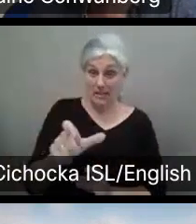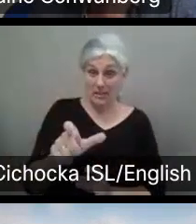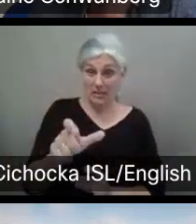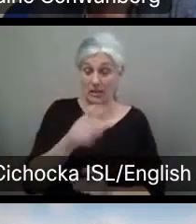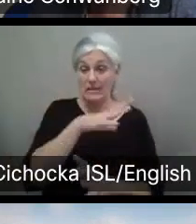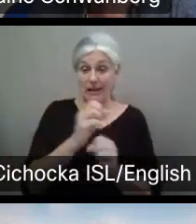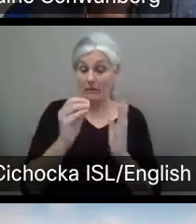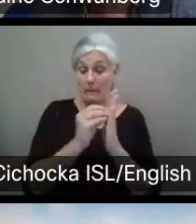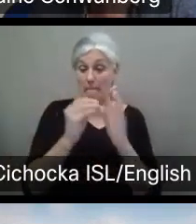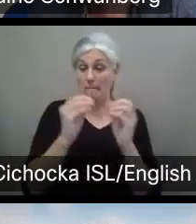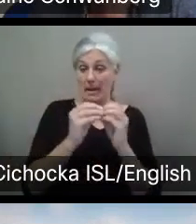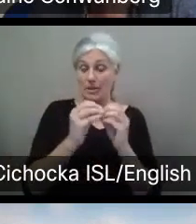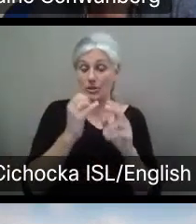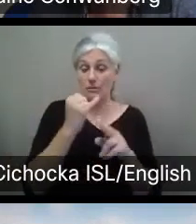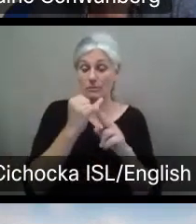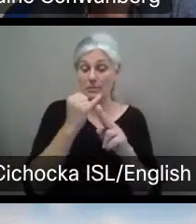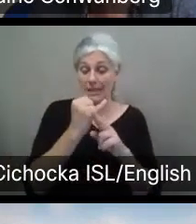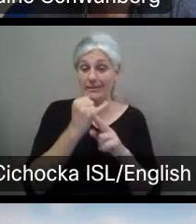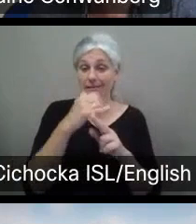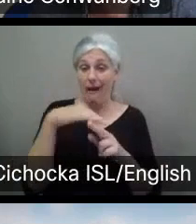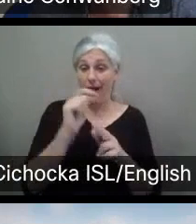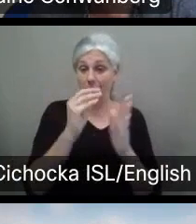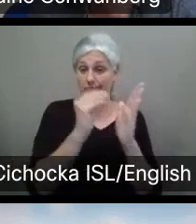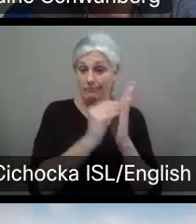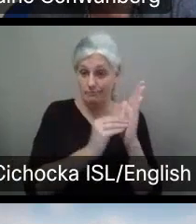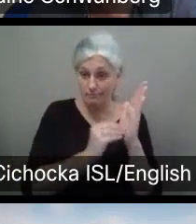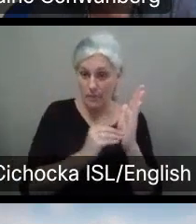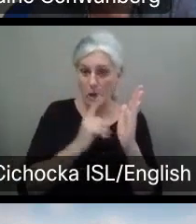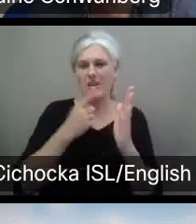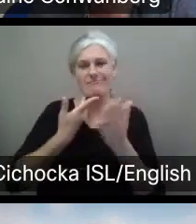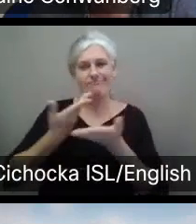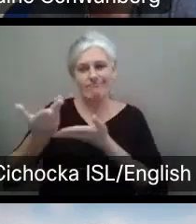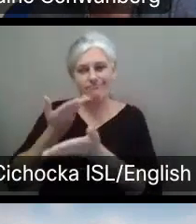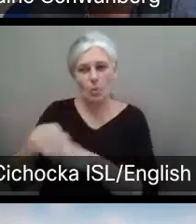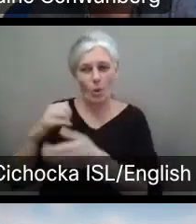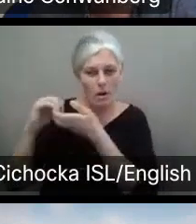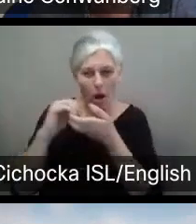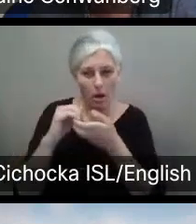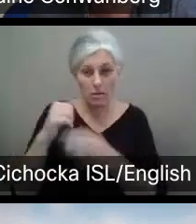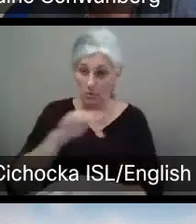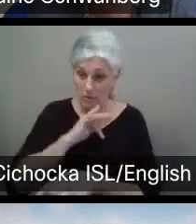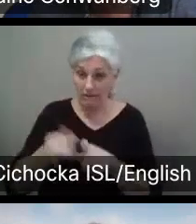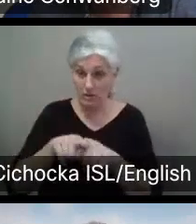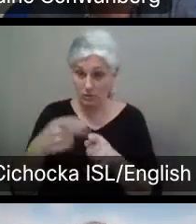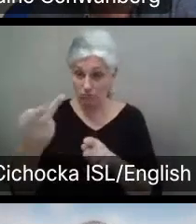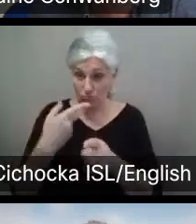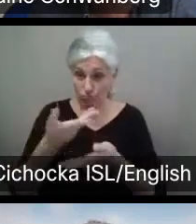Act, but through engagements with various colleagues and certainly with yourself, Ken, and